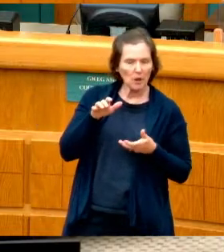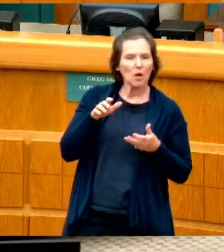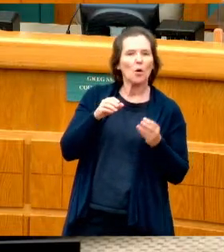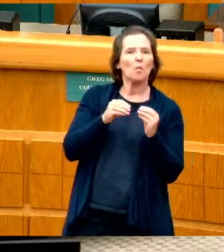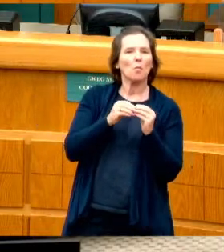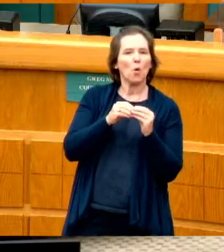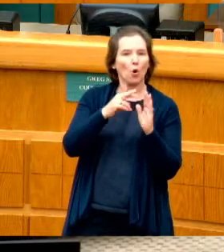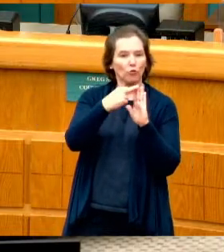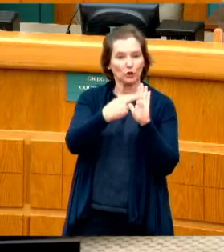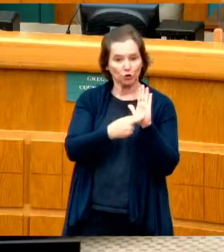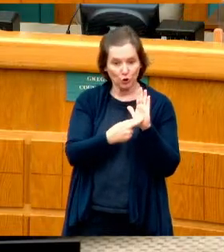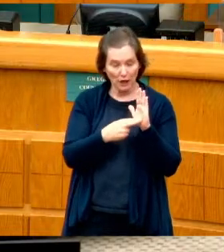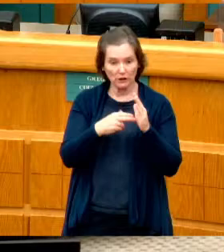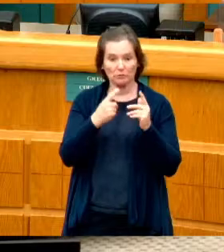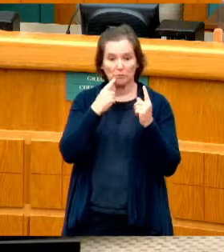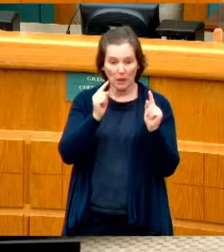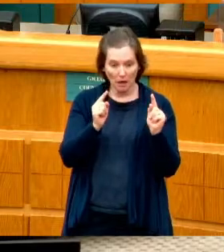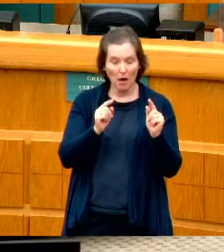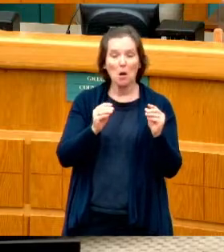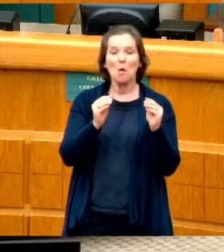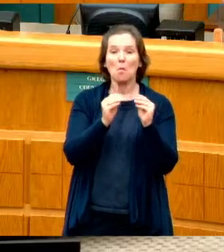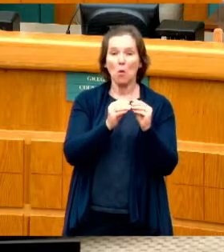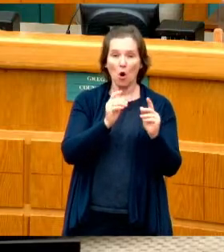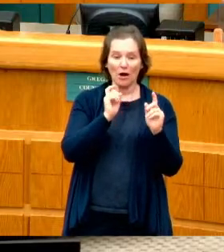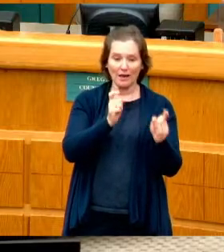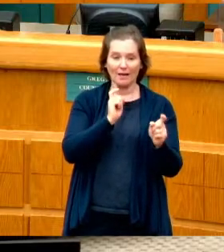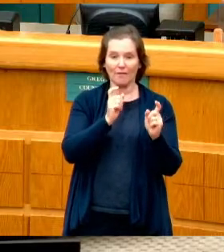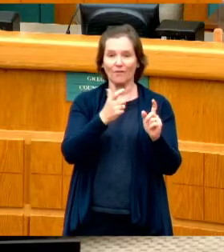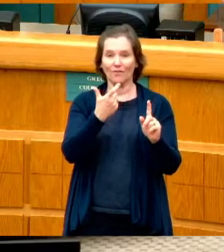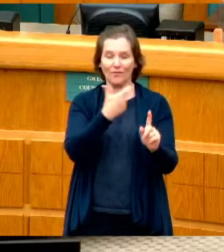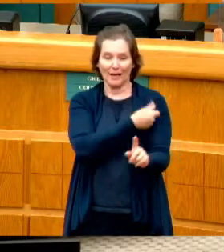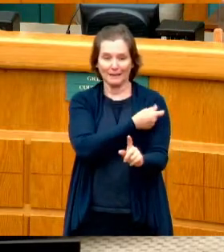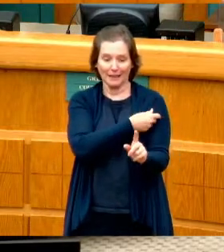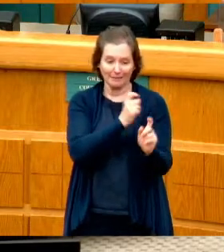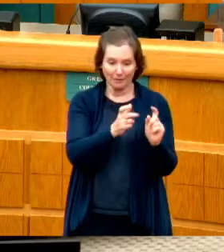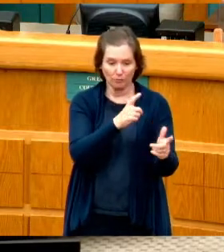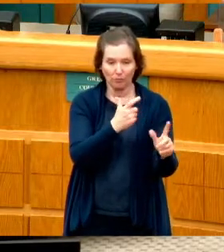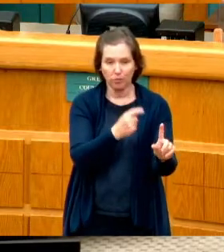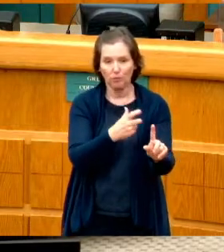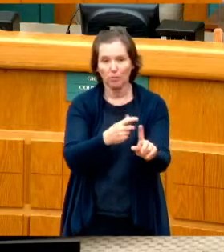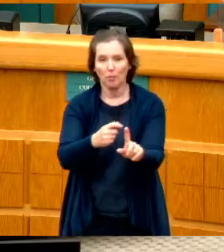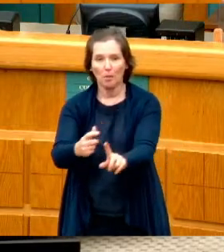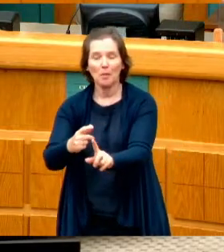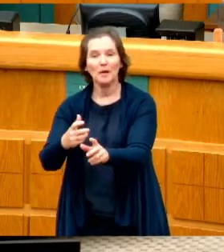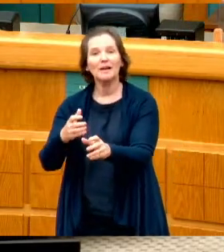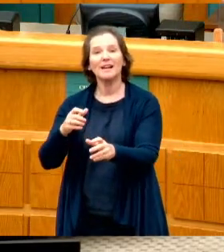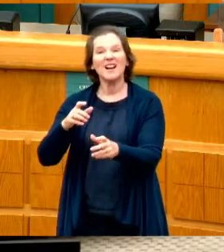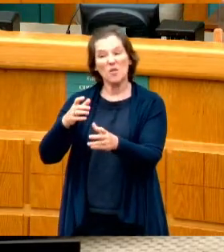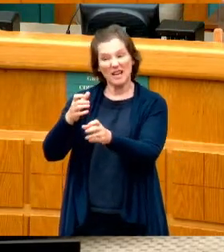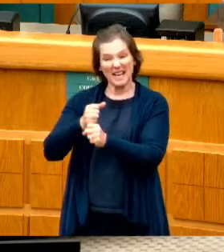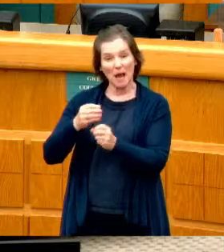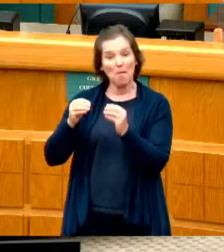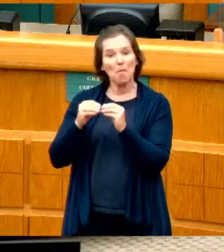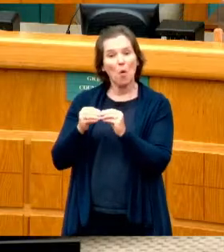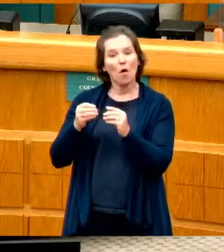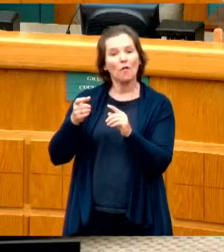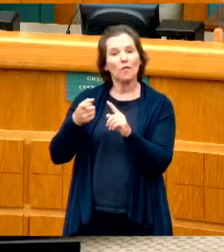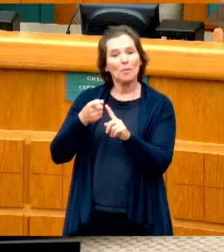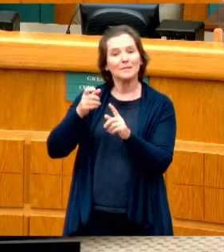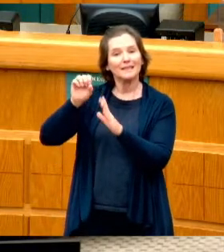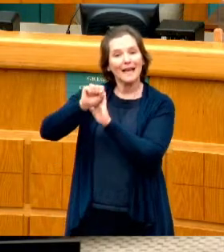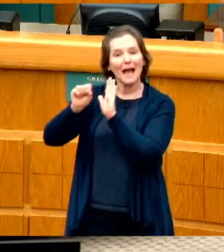Johnson vaccine that we've heard so much about. We are receiving more doses, and we are responding to the demand for the